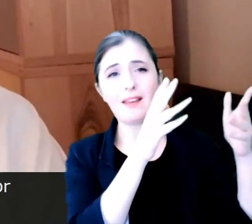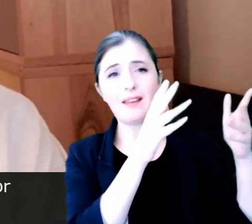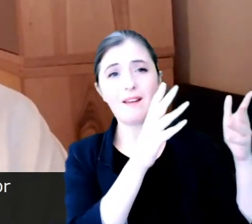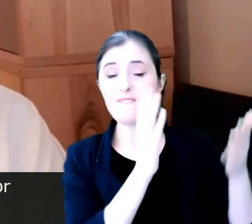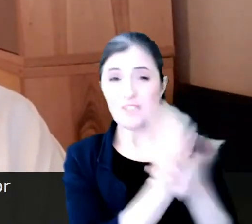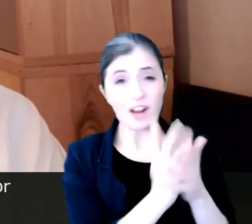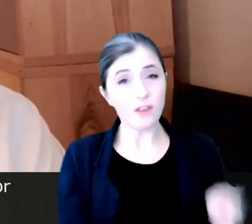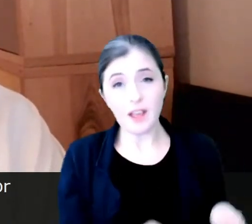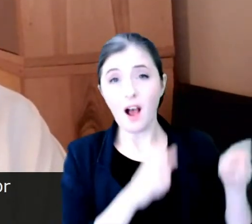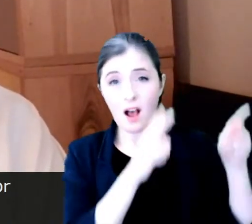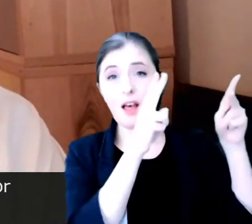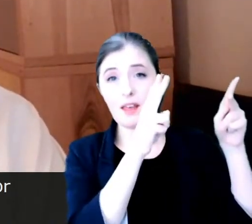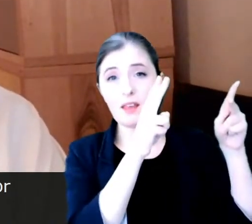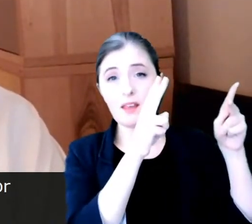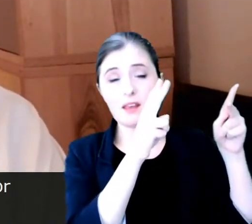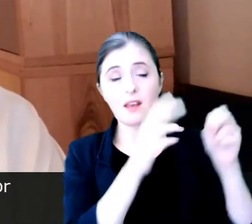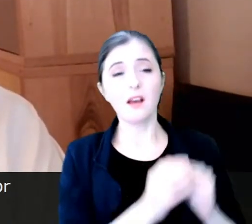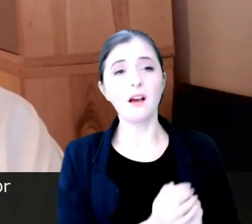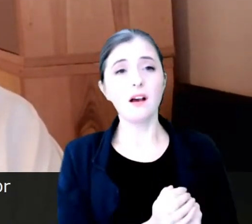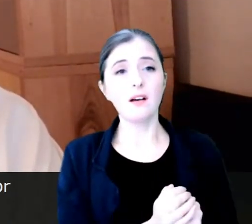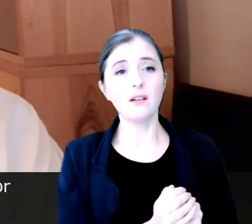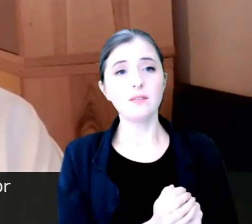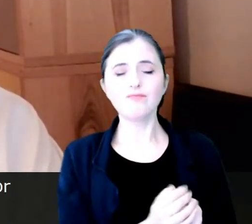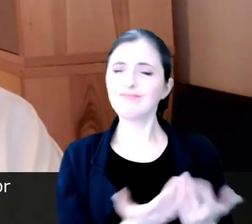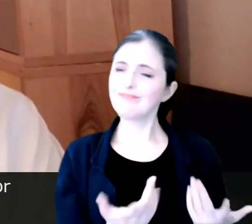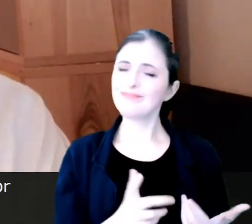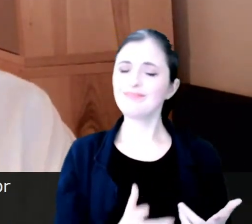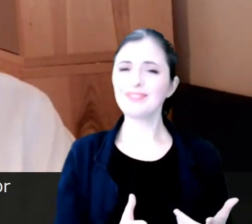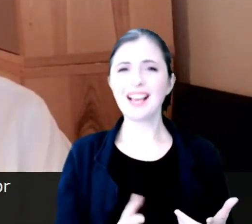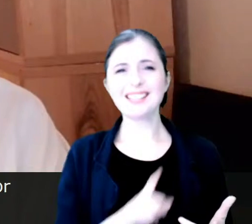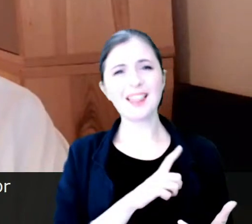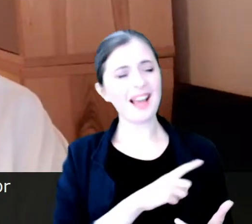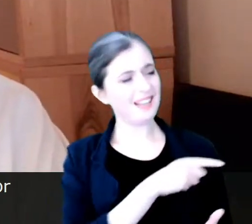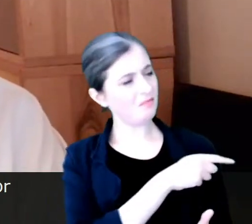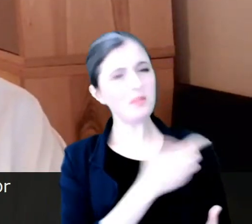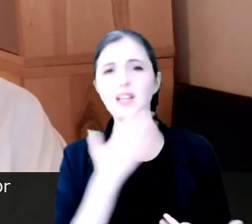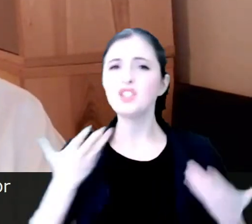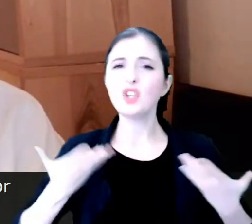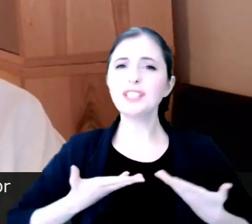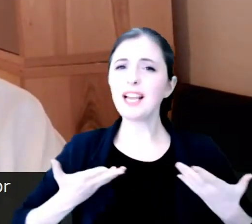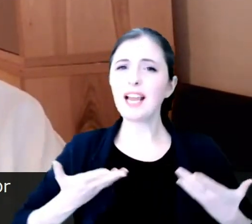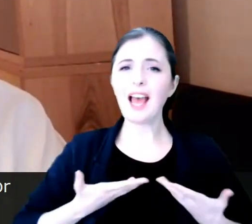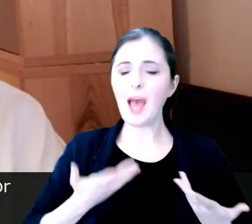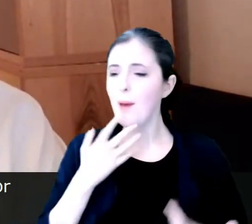blocks, and it's as though they don't care about the people who